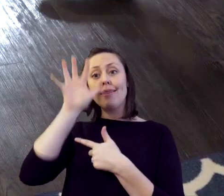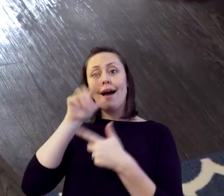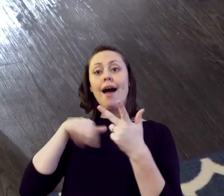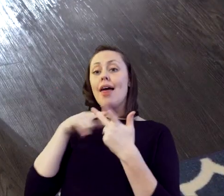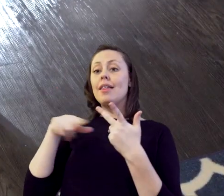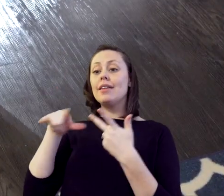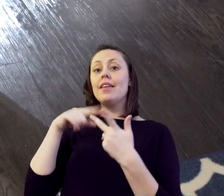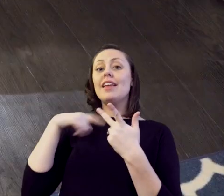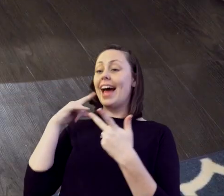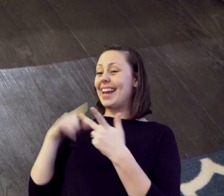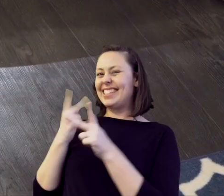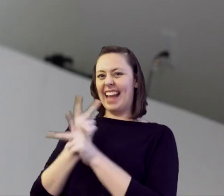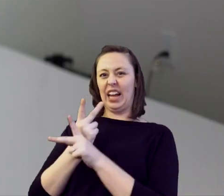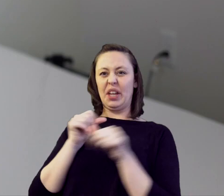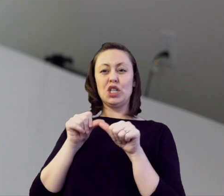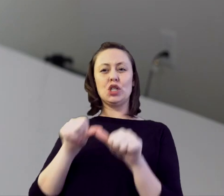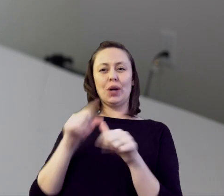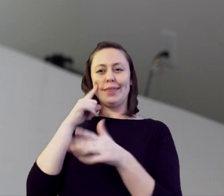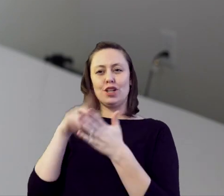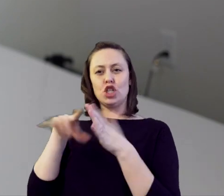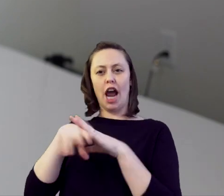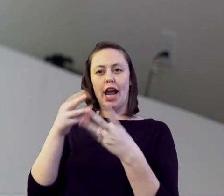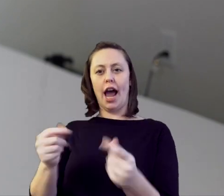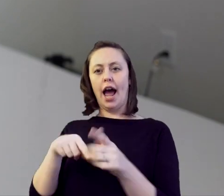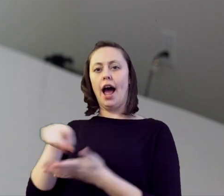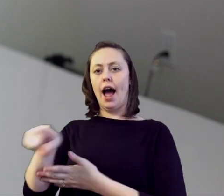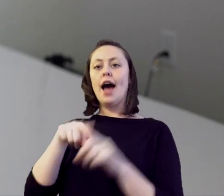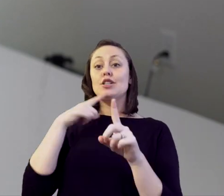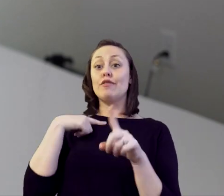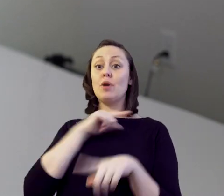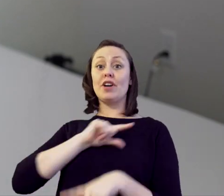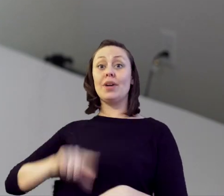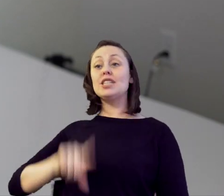that's calculated at checkout. For a queen, it costs